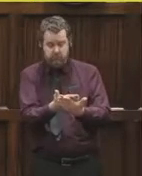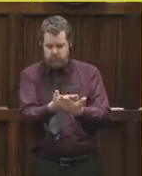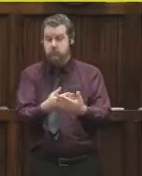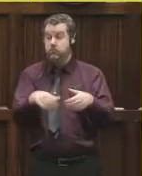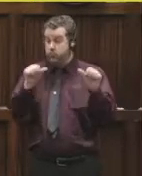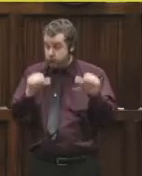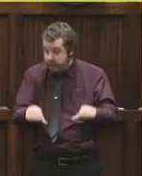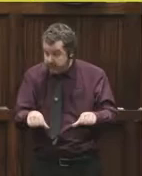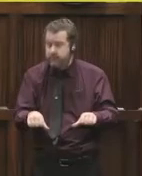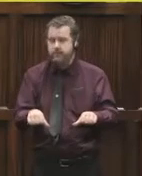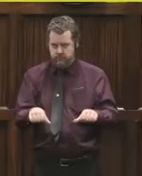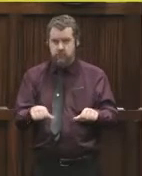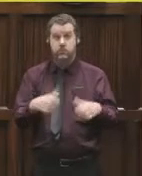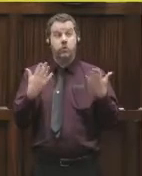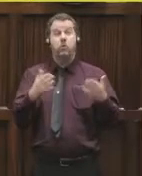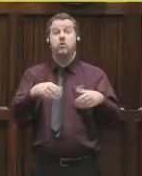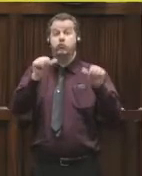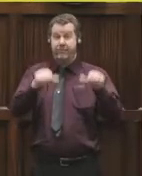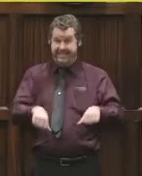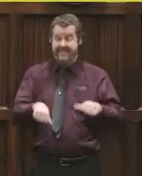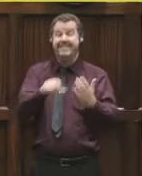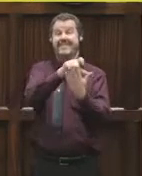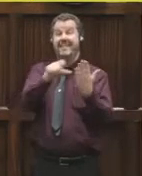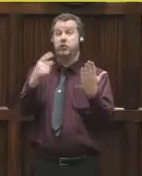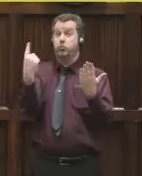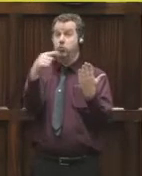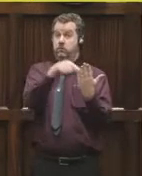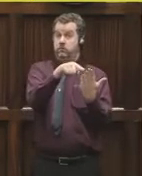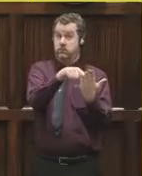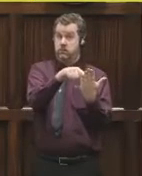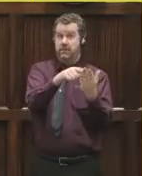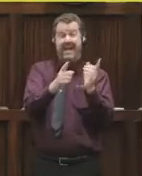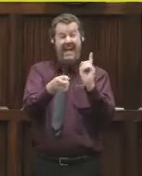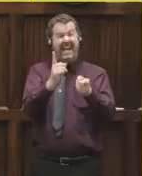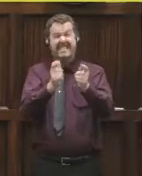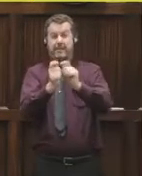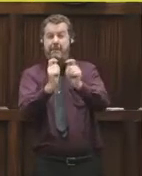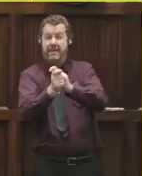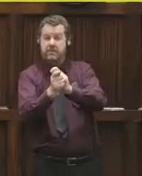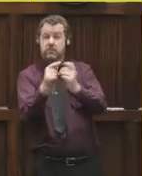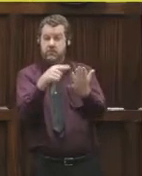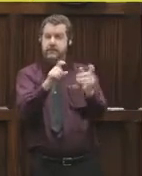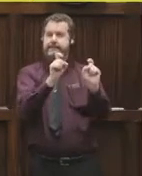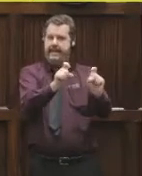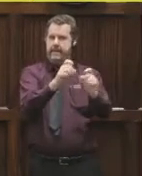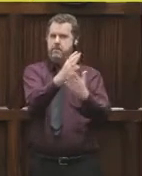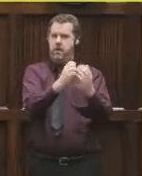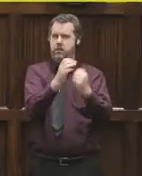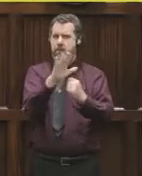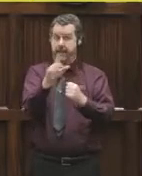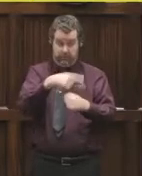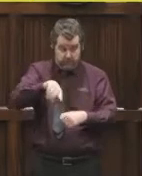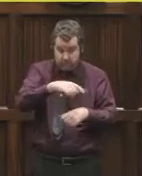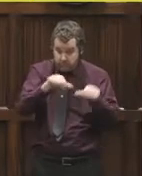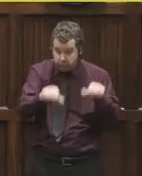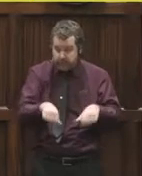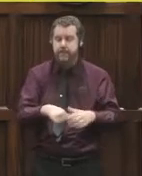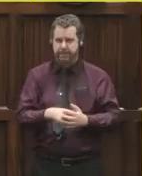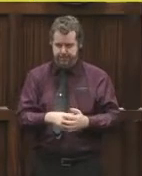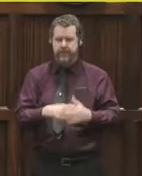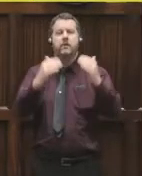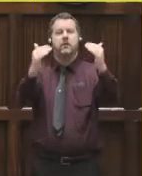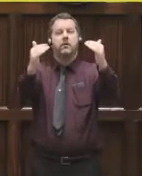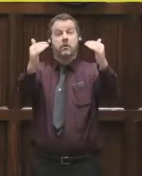Agreed. Is it therefore agreed that section 1 as amended stand part of the bill? Agreed.